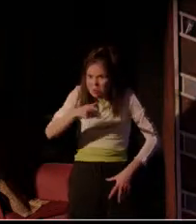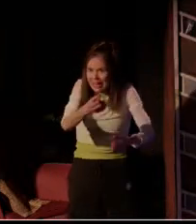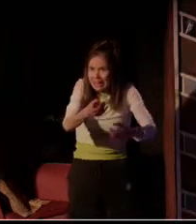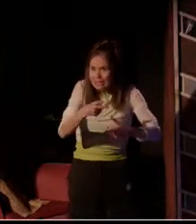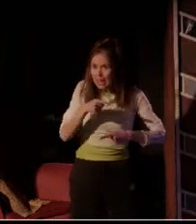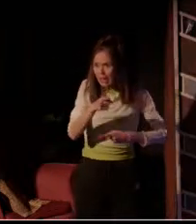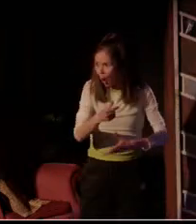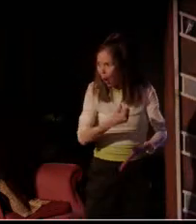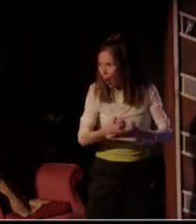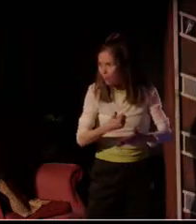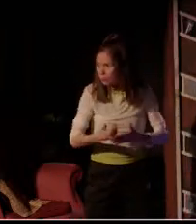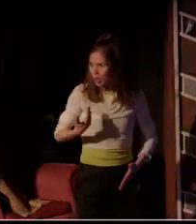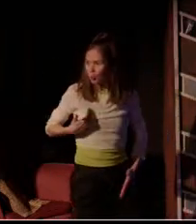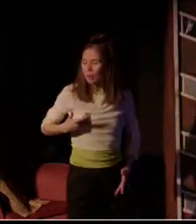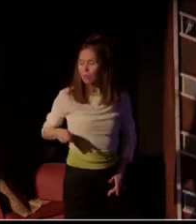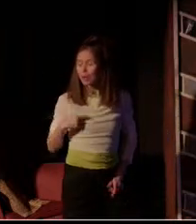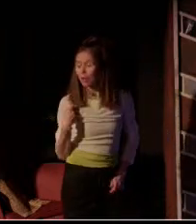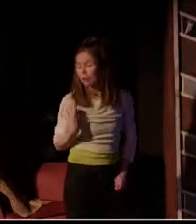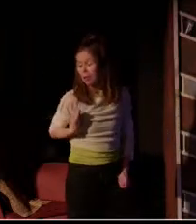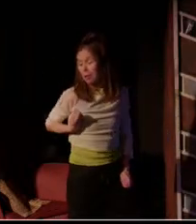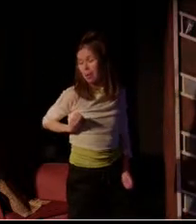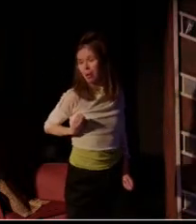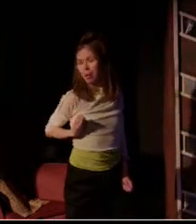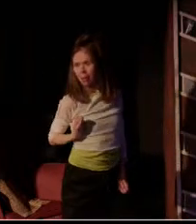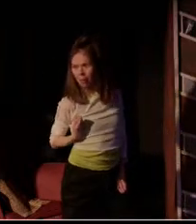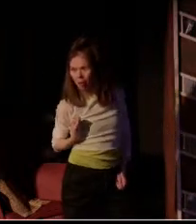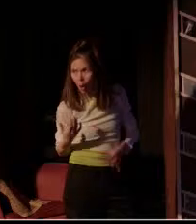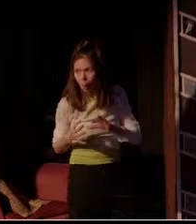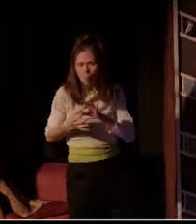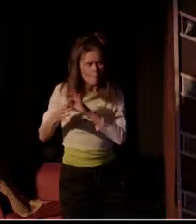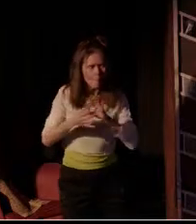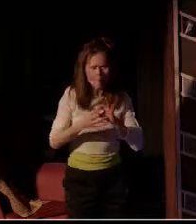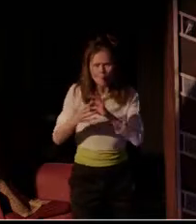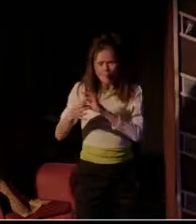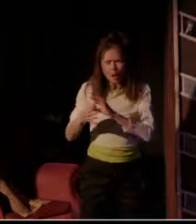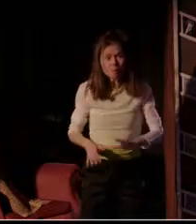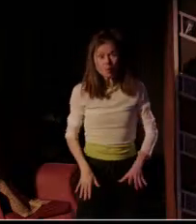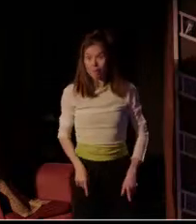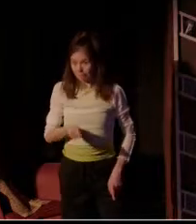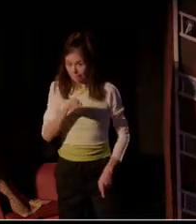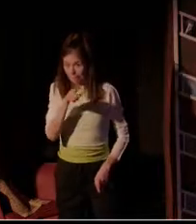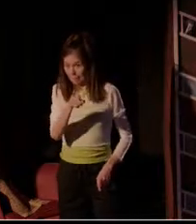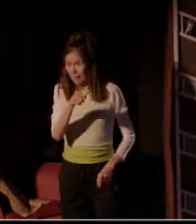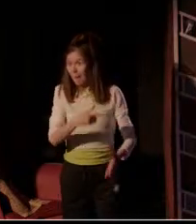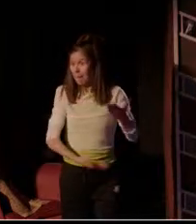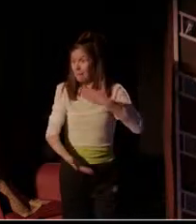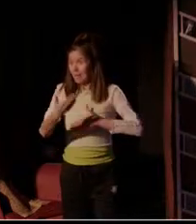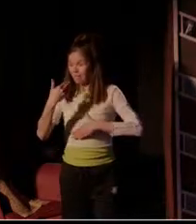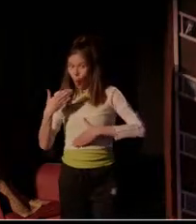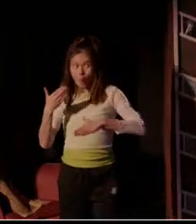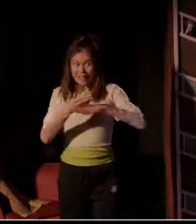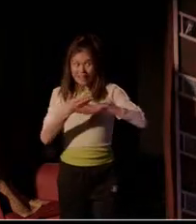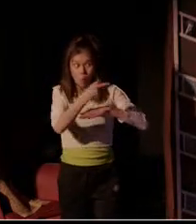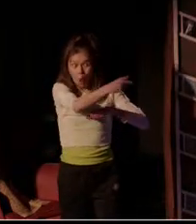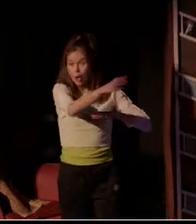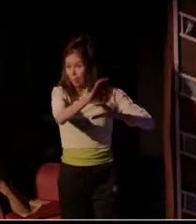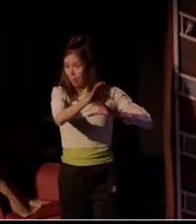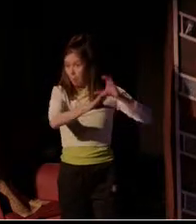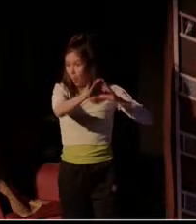naughty ladies. In fact, I do not know which of his virtues it was, but he was drummed out of Bohemia